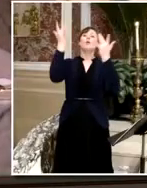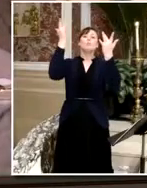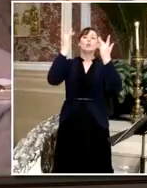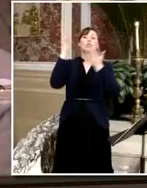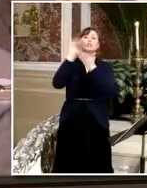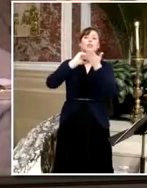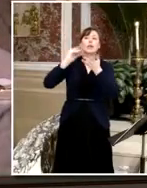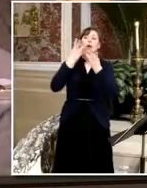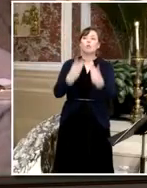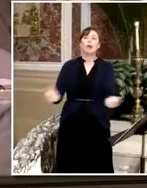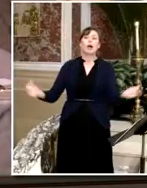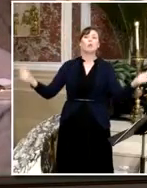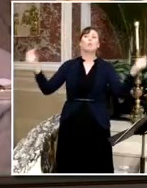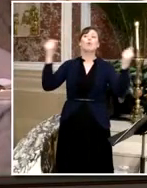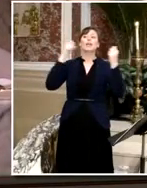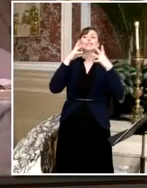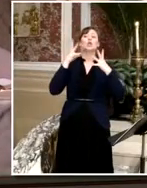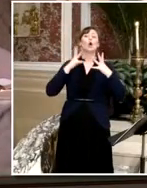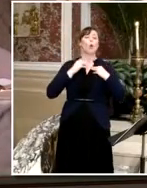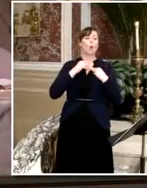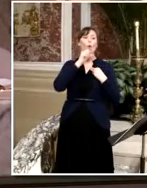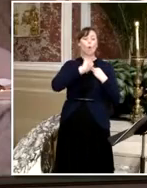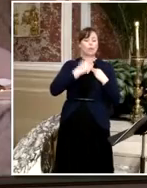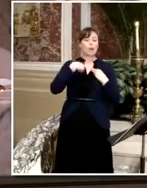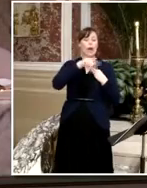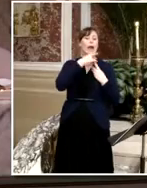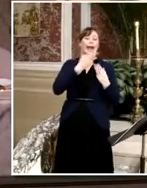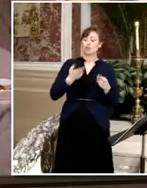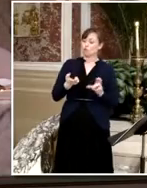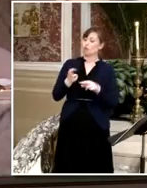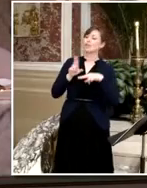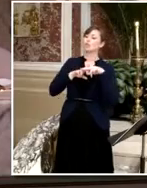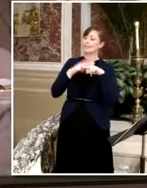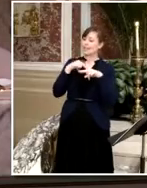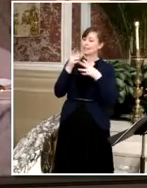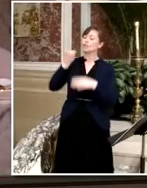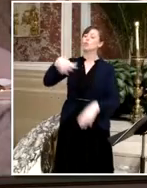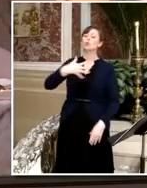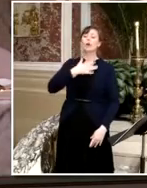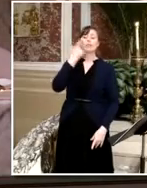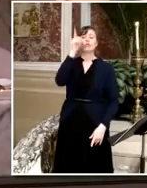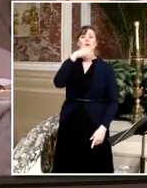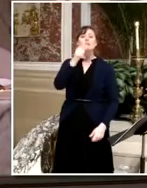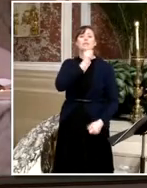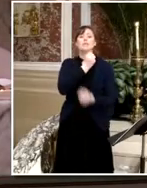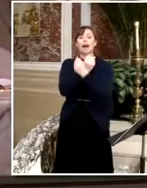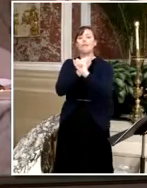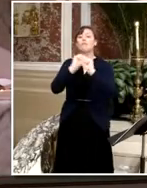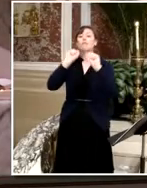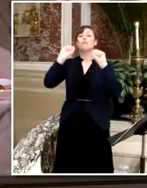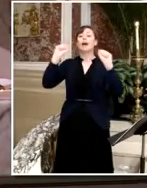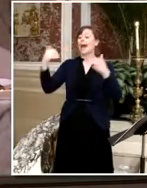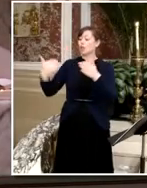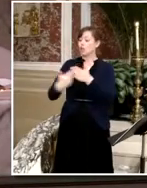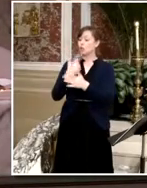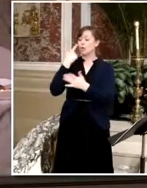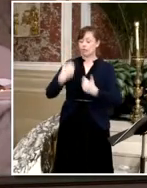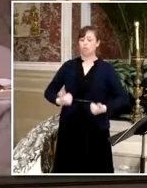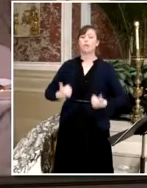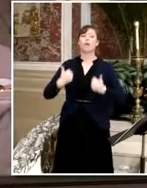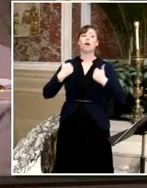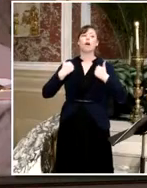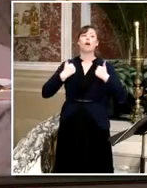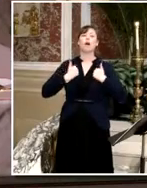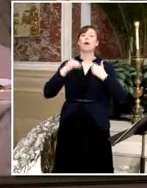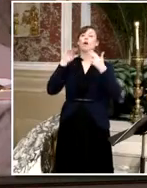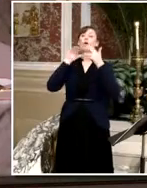is old in us and increase in us grace of salvation and newness of life